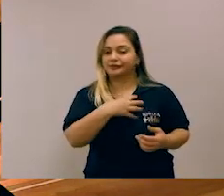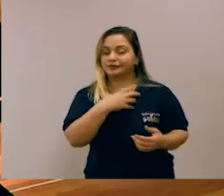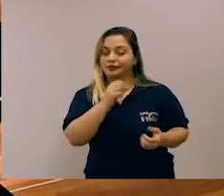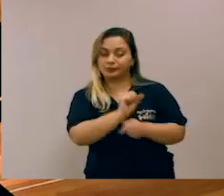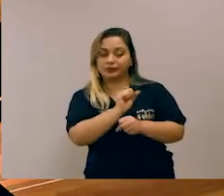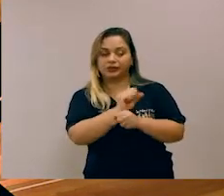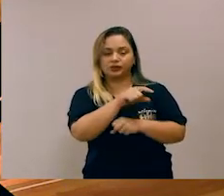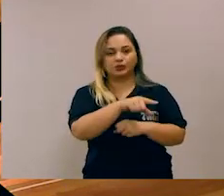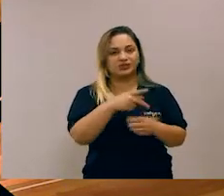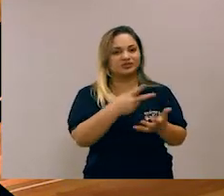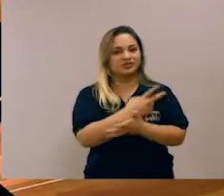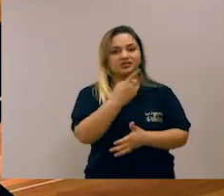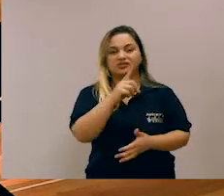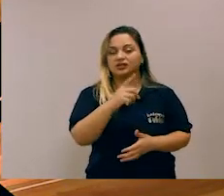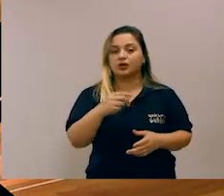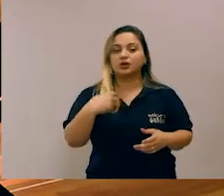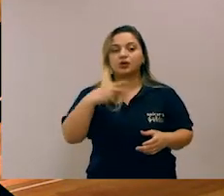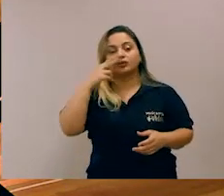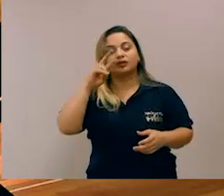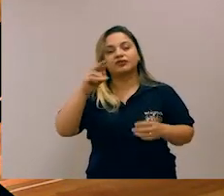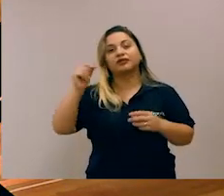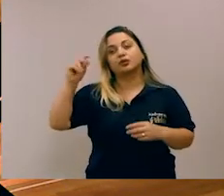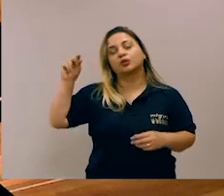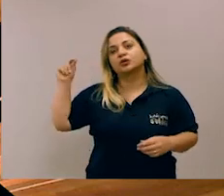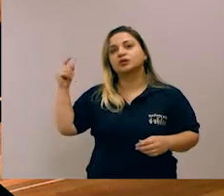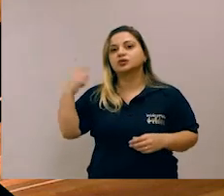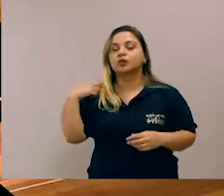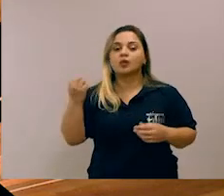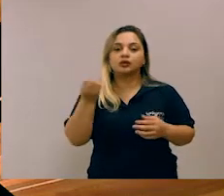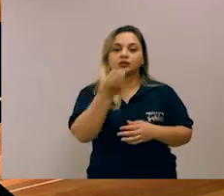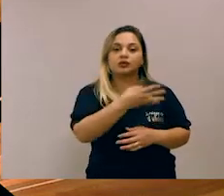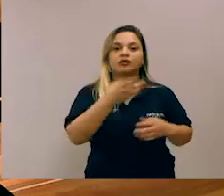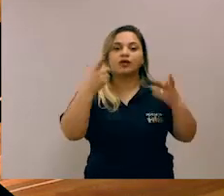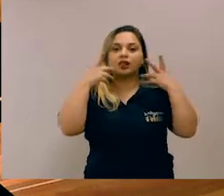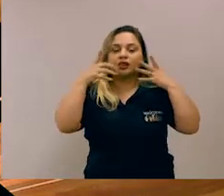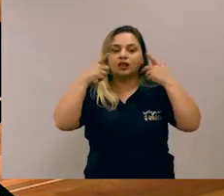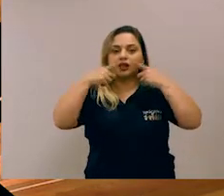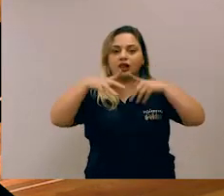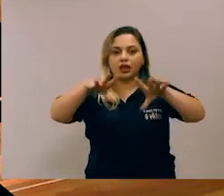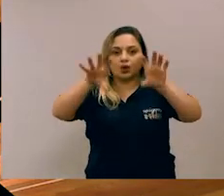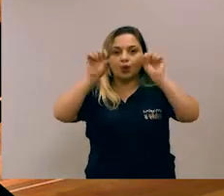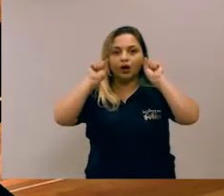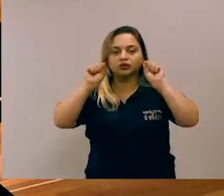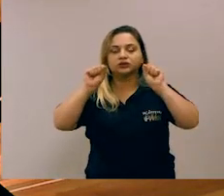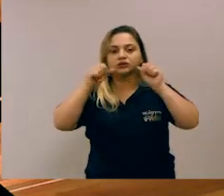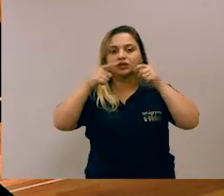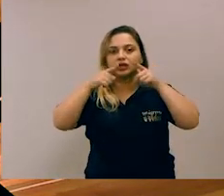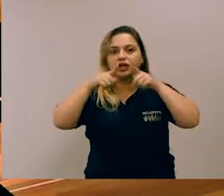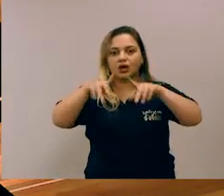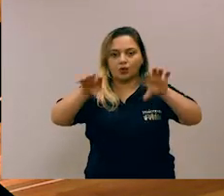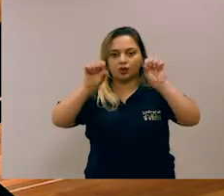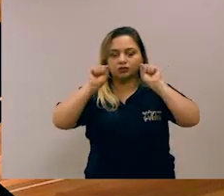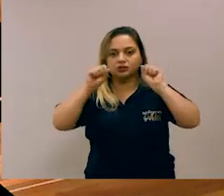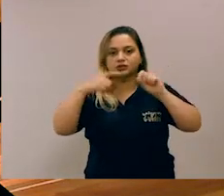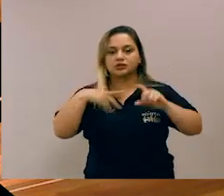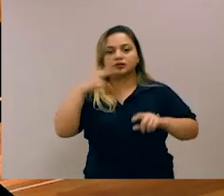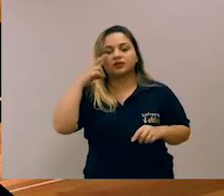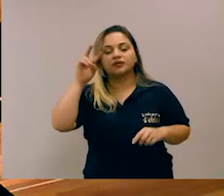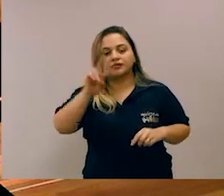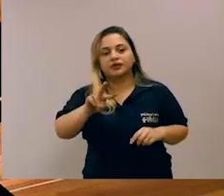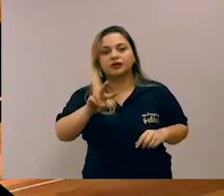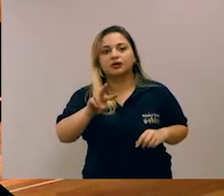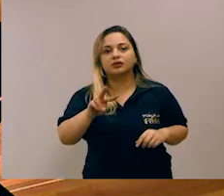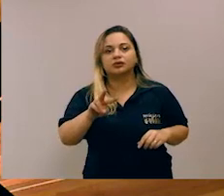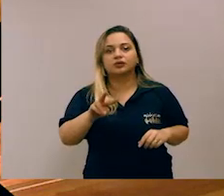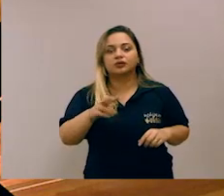unpredictable. We were looking at the natural processing, natural language processing. It's one